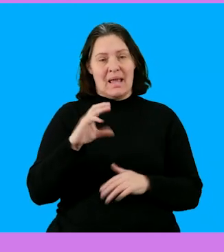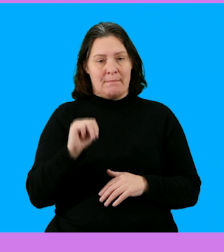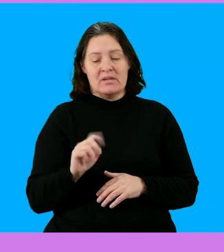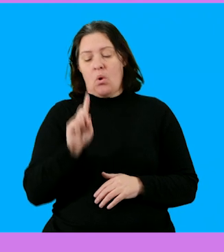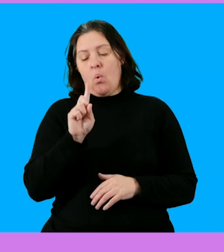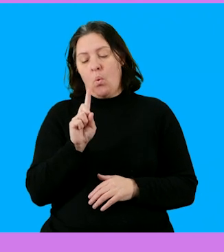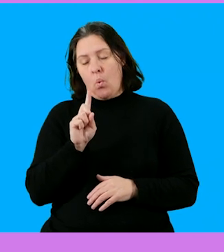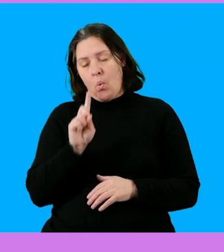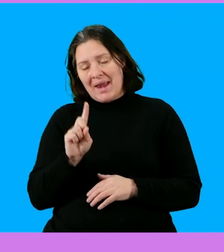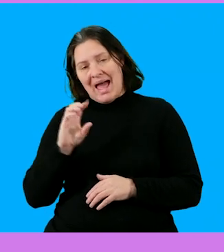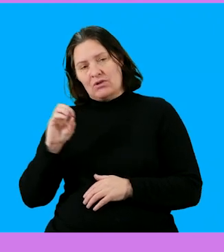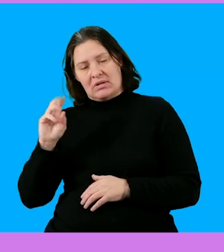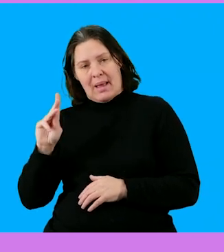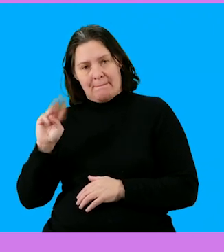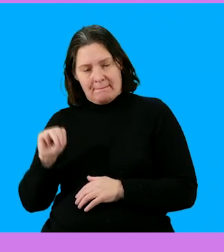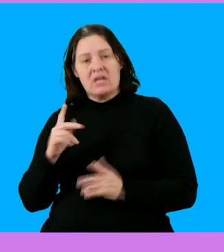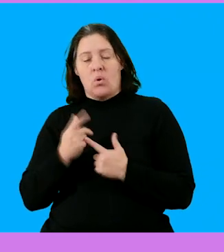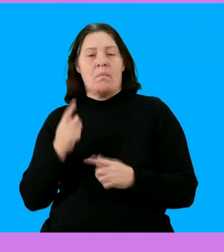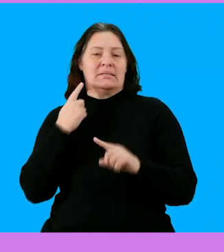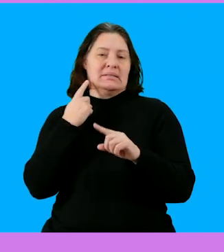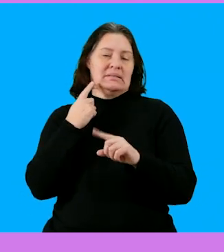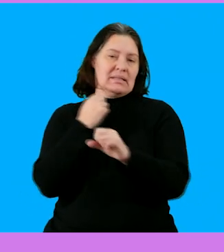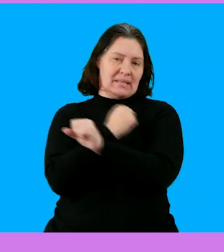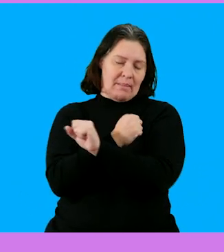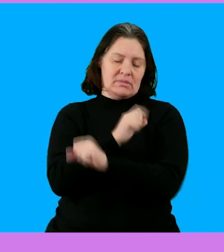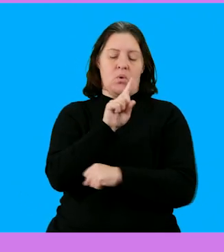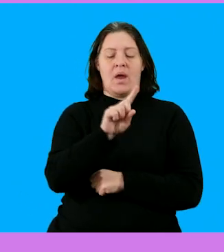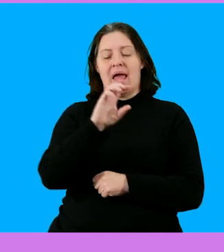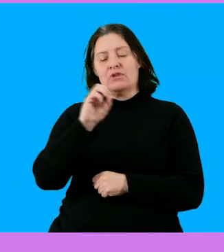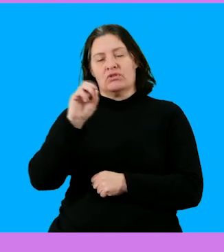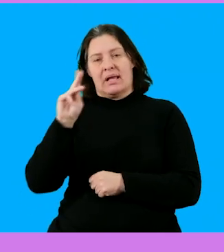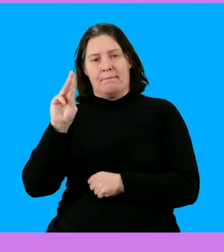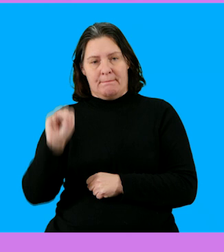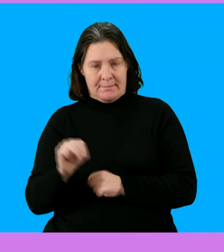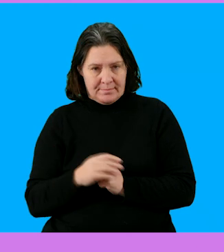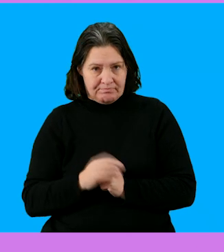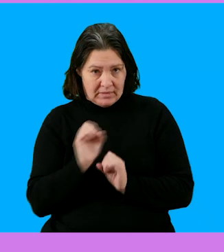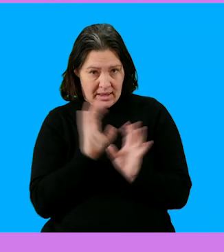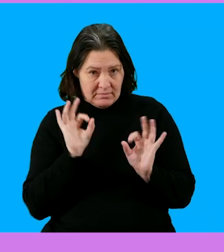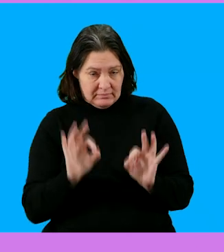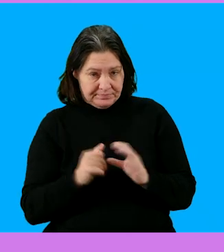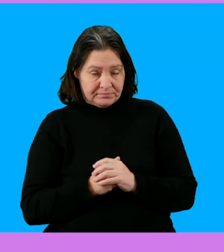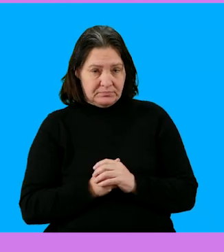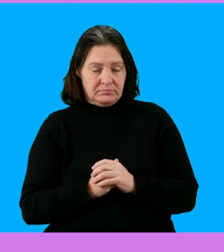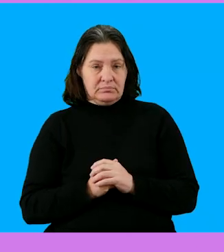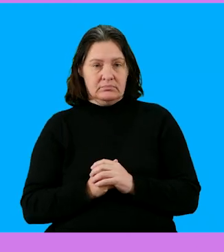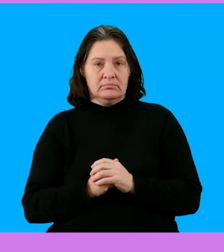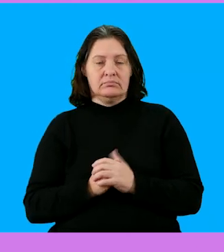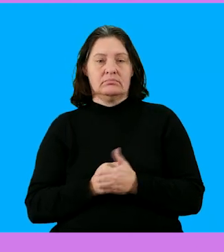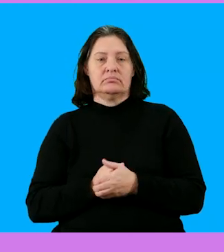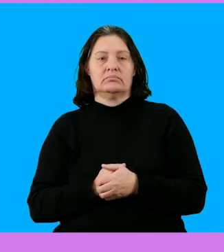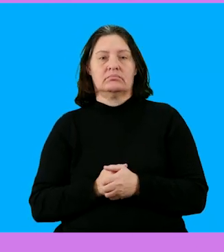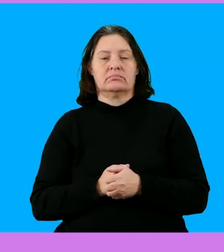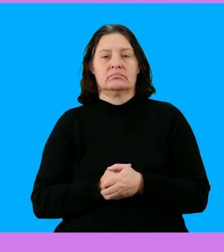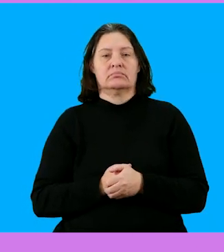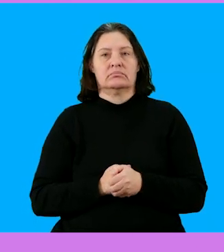100 kilometers, I will need to multiply by 100 kilometers. Guys, are we clear? So map